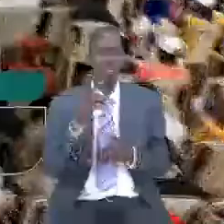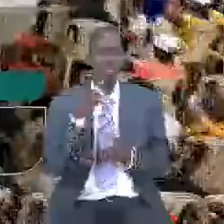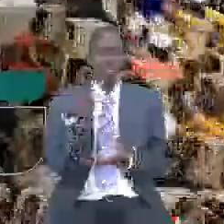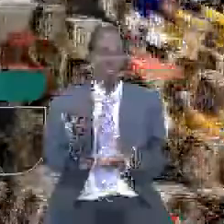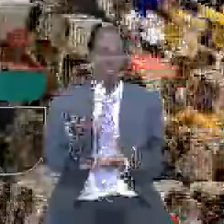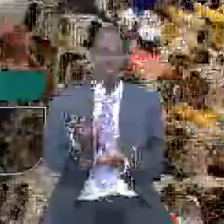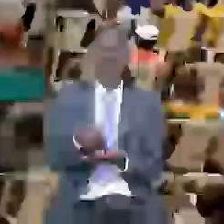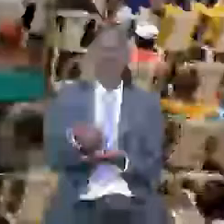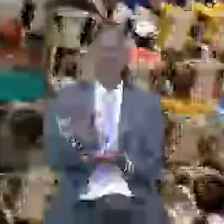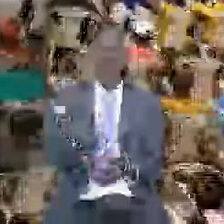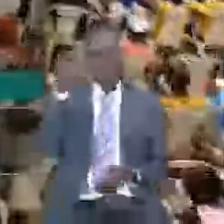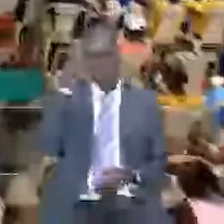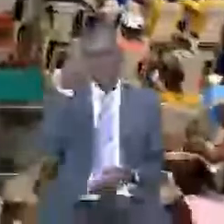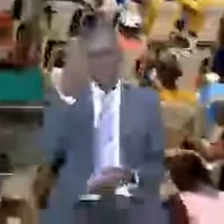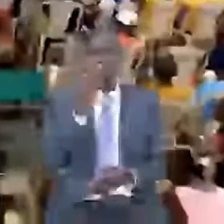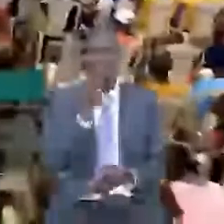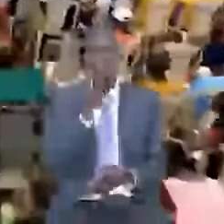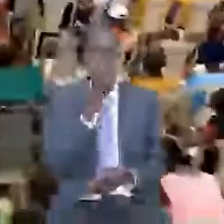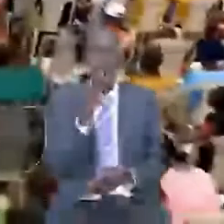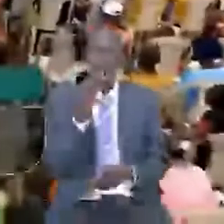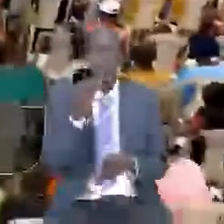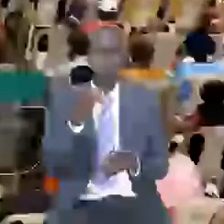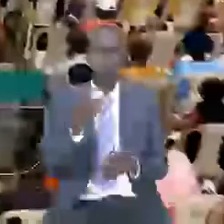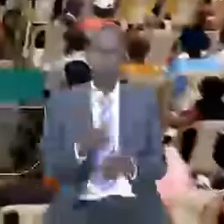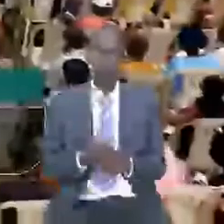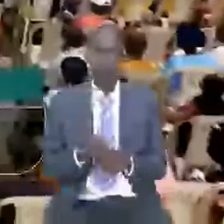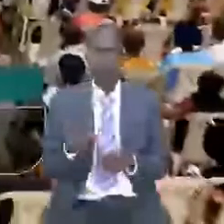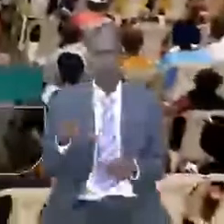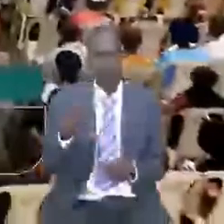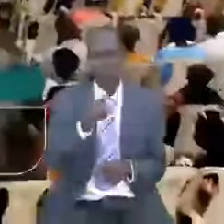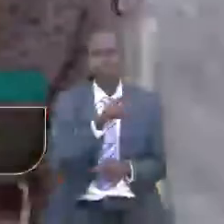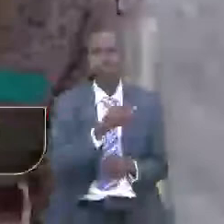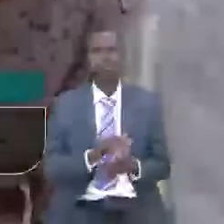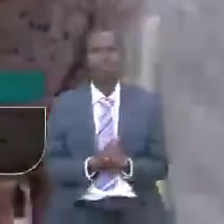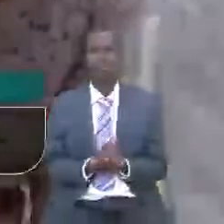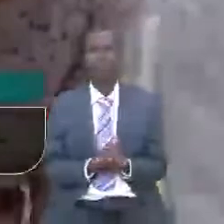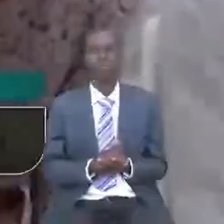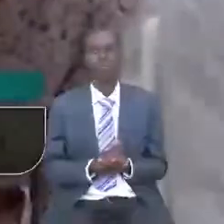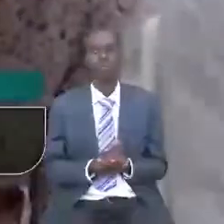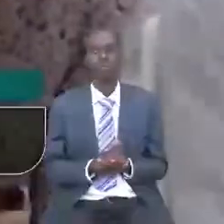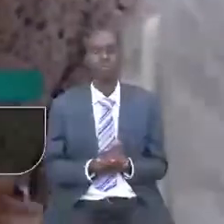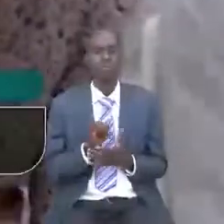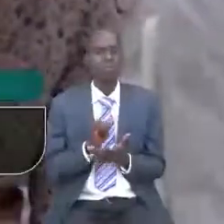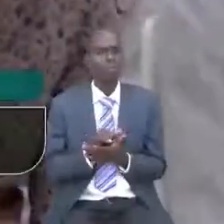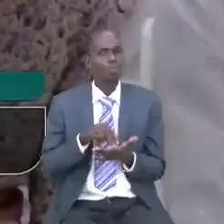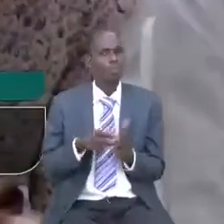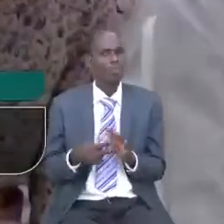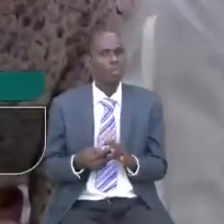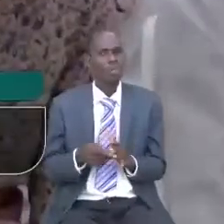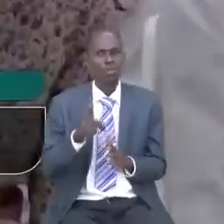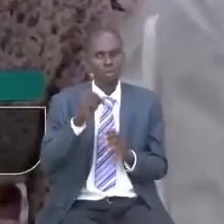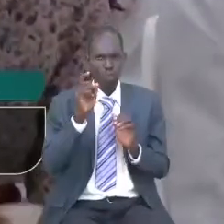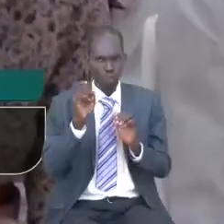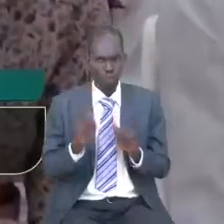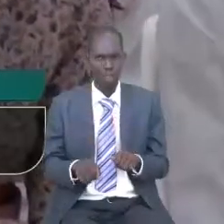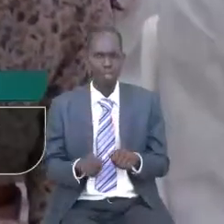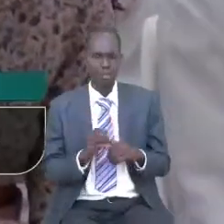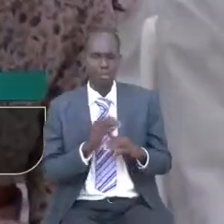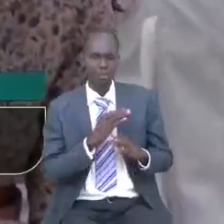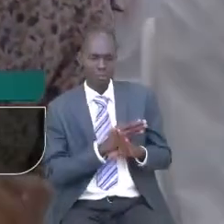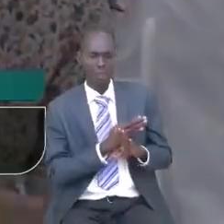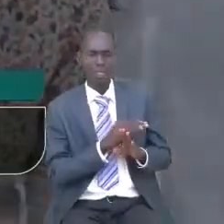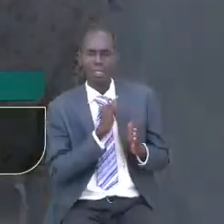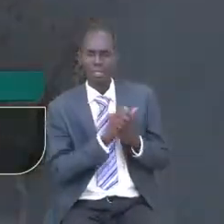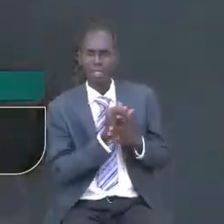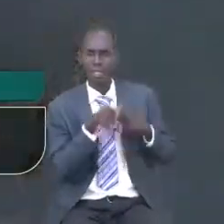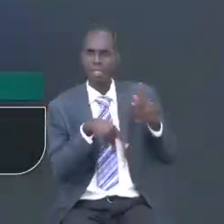this mind be in you. That means you can hinder that kind of mind, and